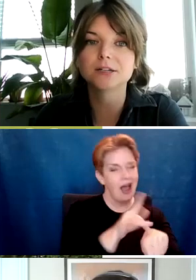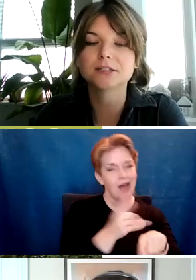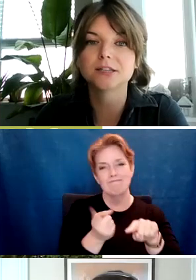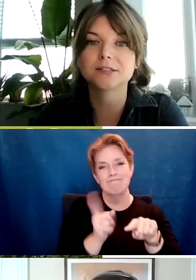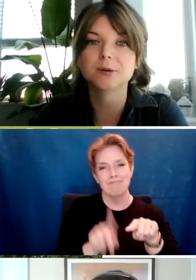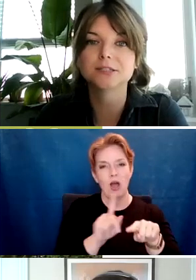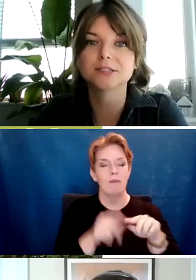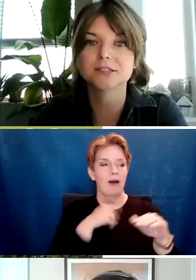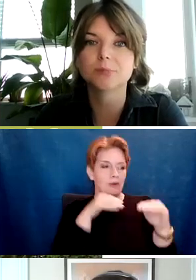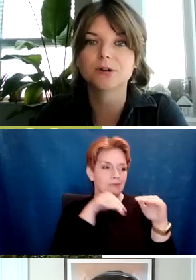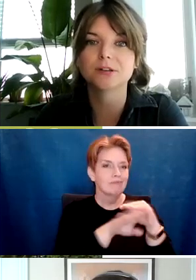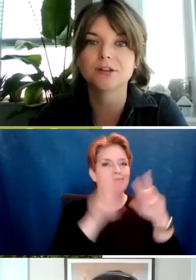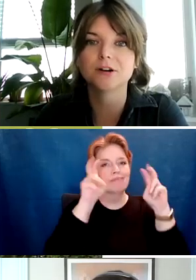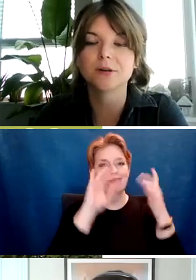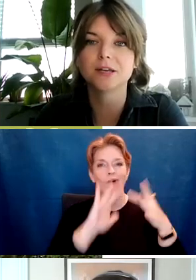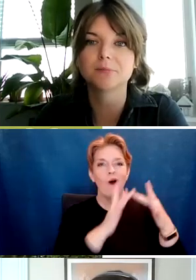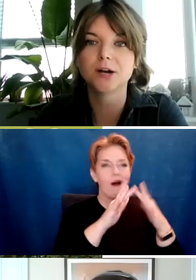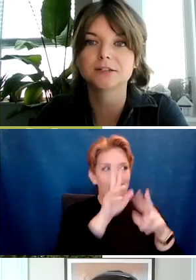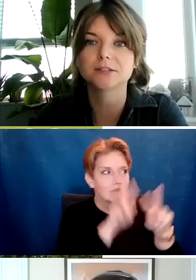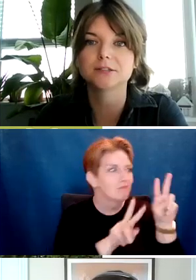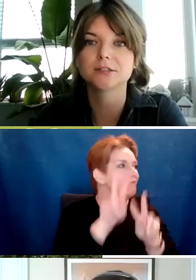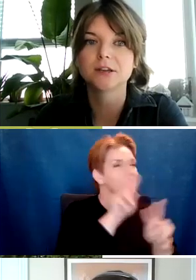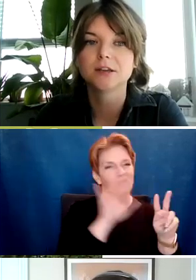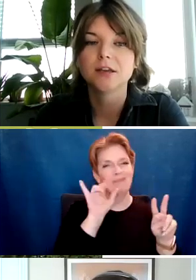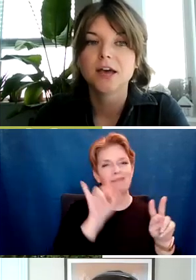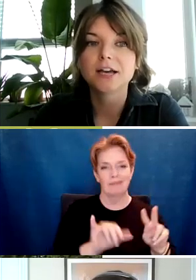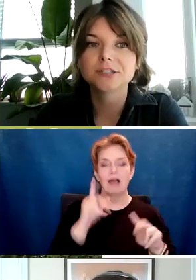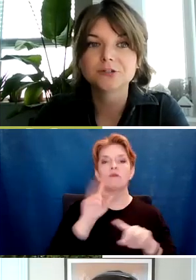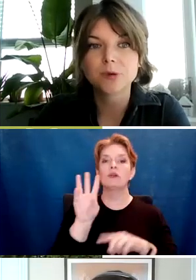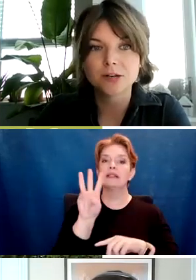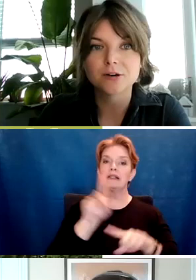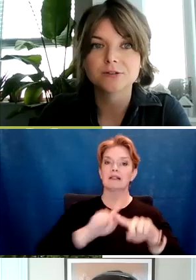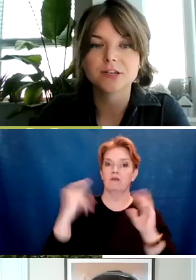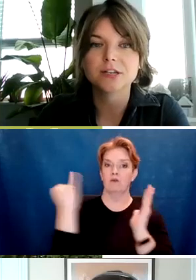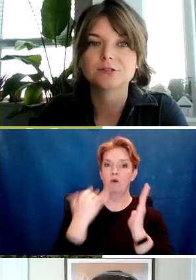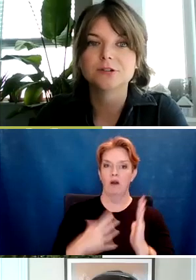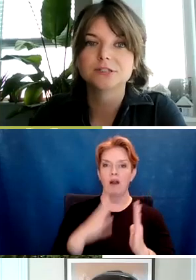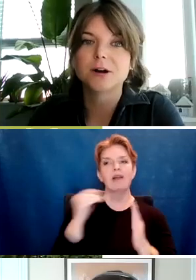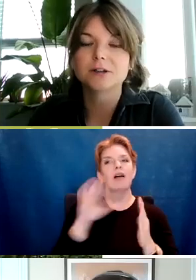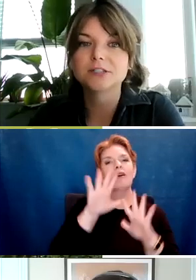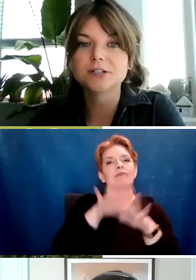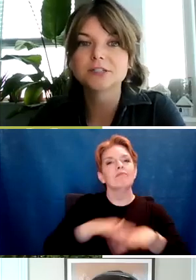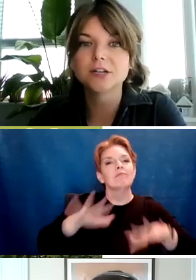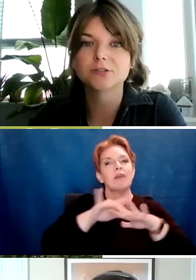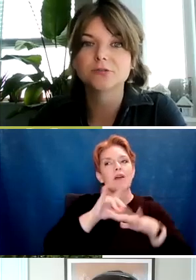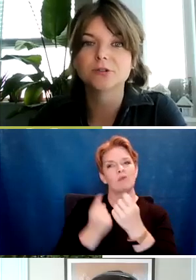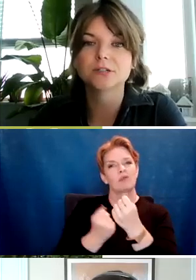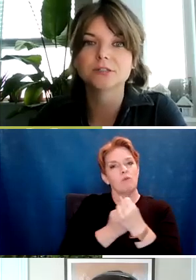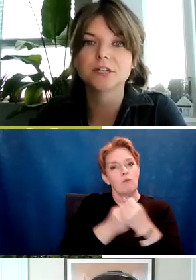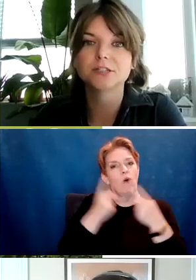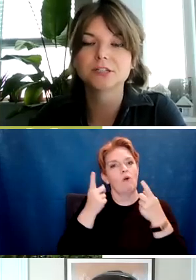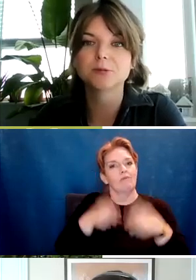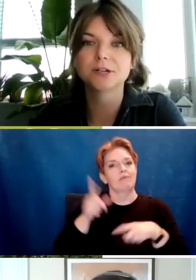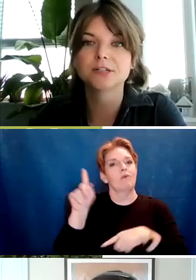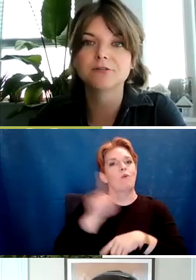remarkable artists and the spaces that supported their art-making practices. As you may know, today's tour is a part of a series of